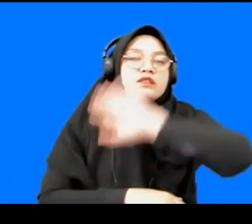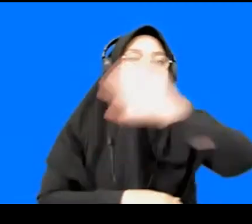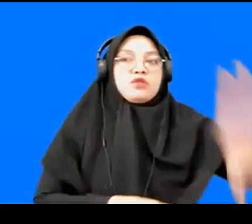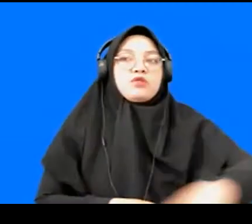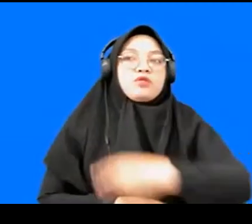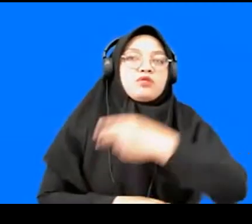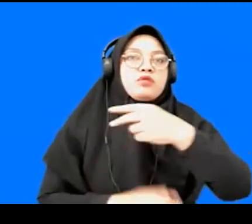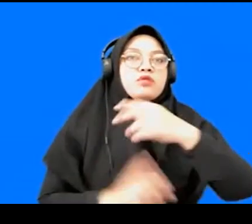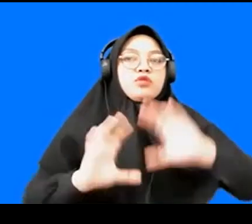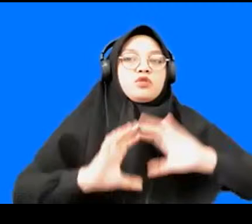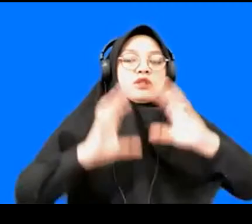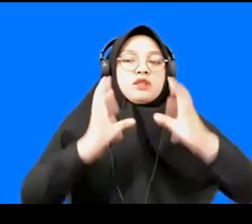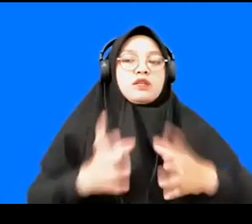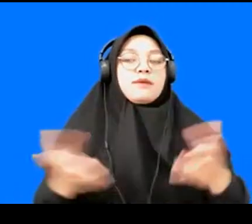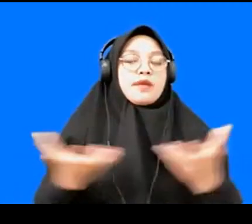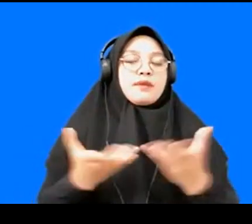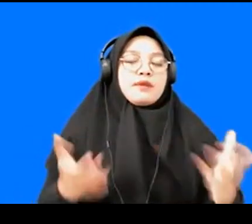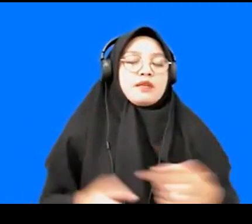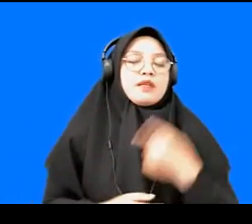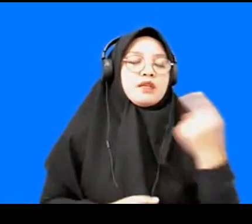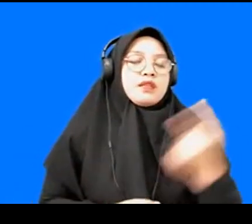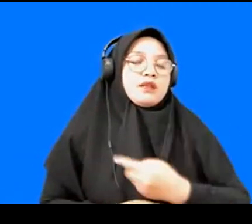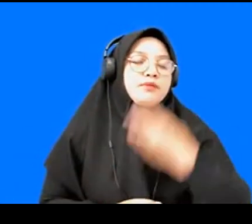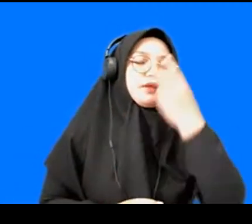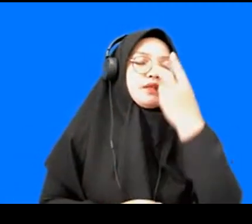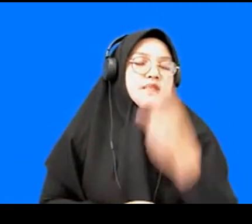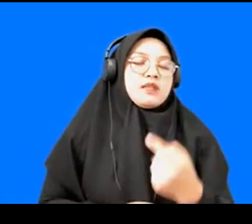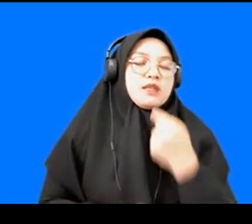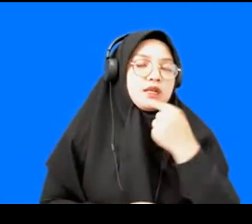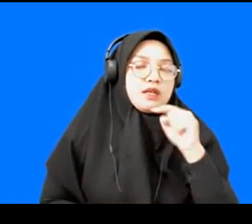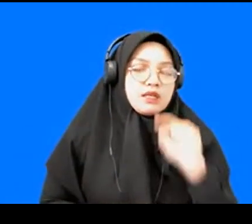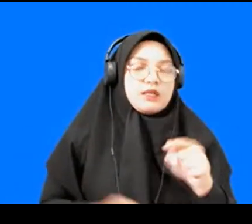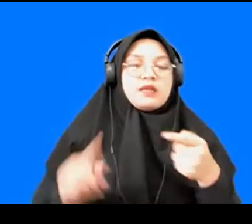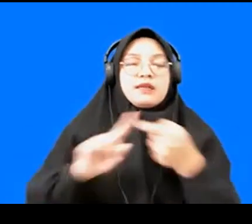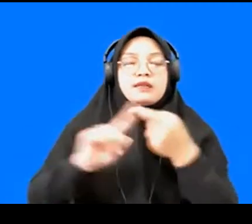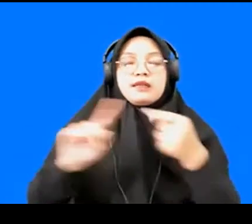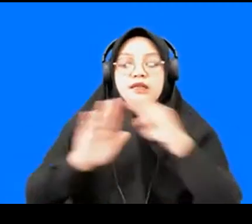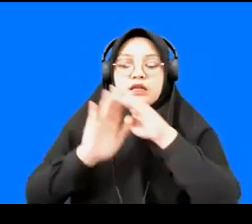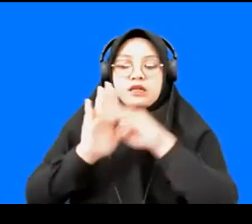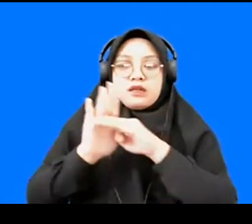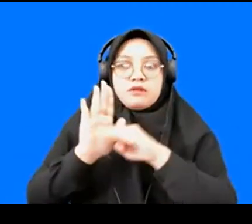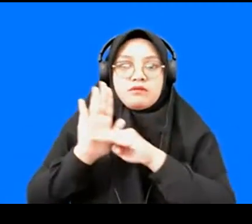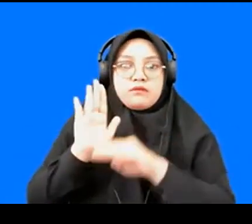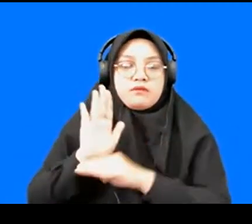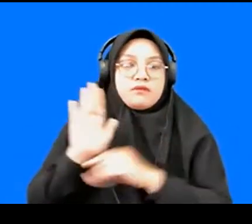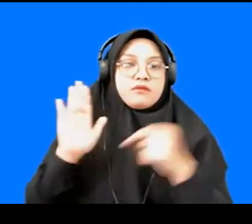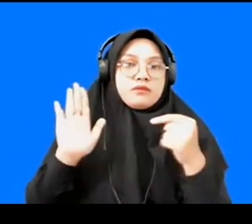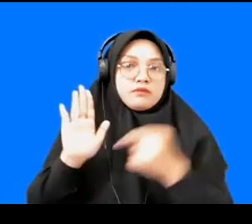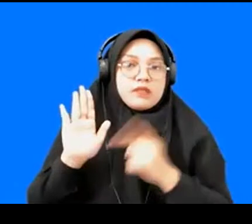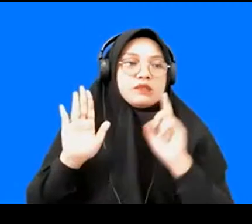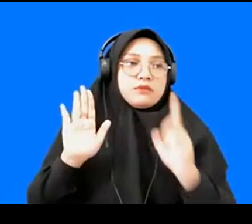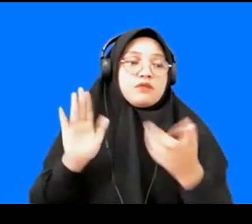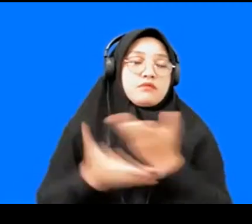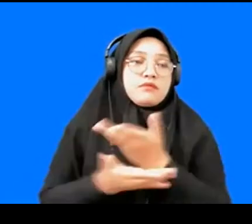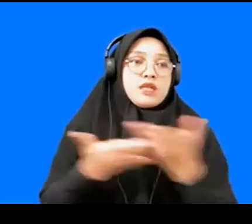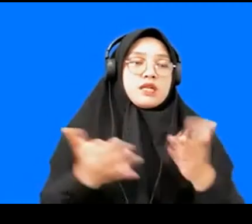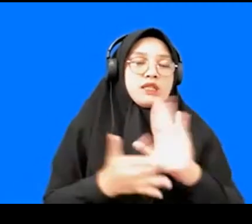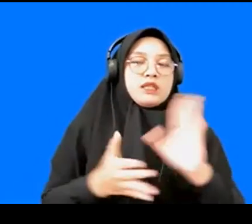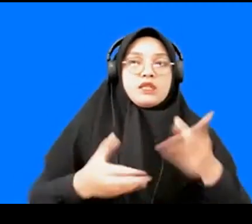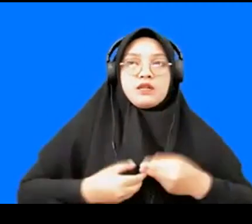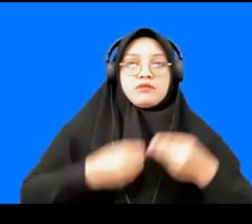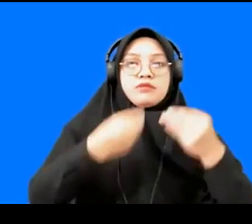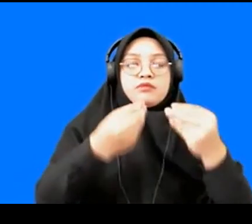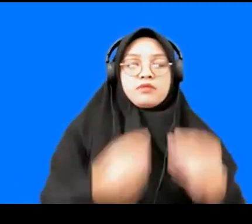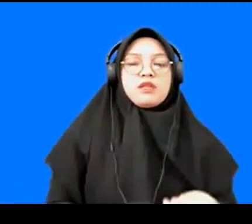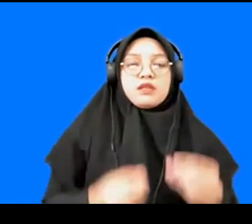the deregulation and market is crisis because they are not making most profit because of this. All the what is pandemic and